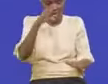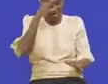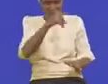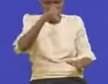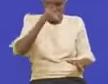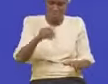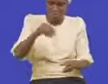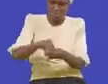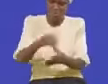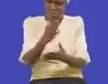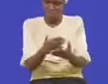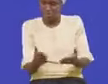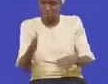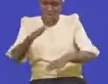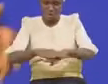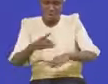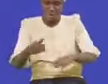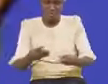Lasɔ piniwo ɖo anyigba.